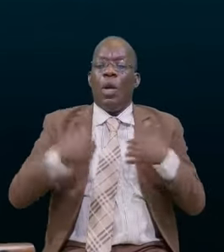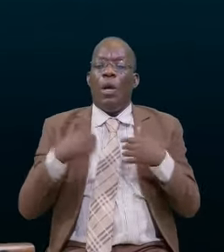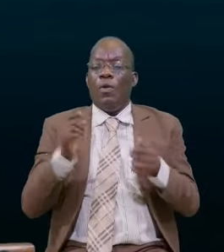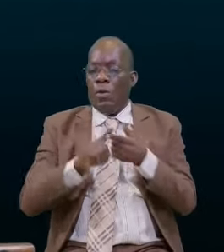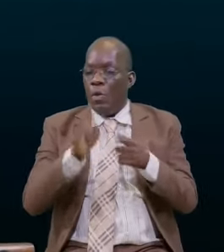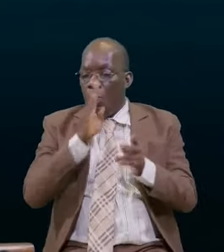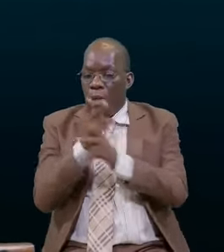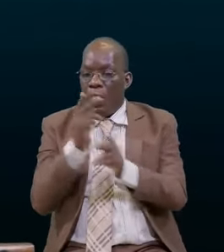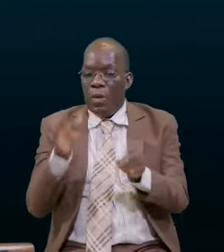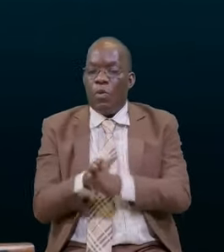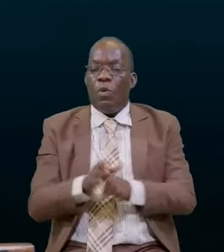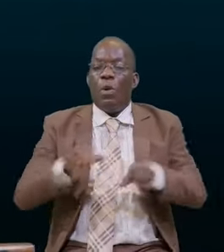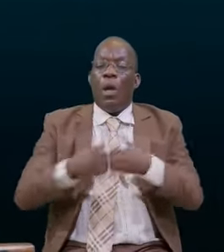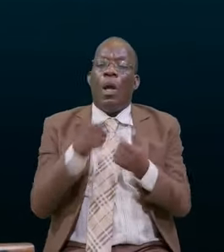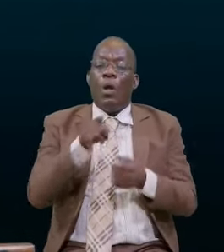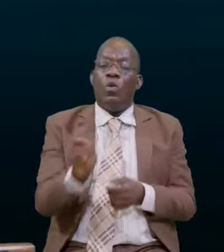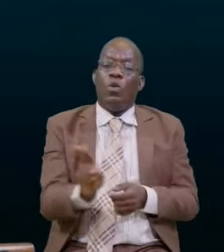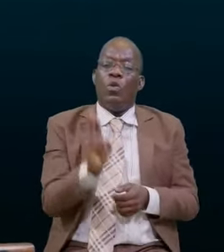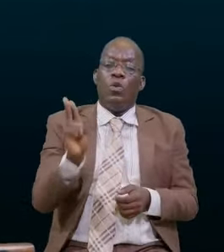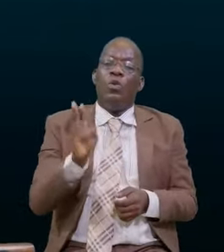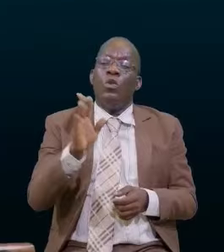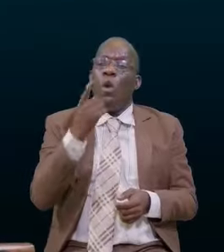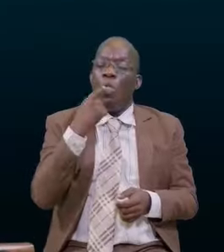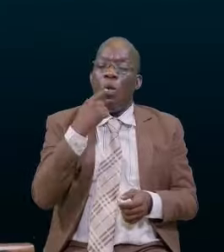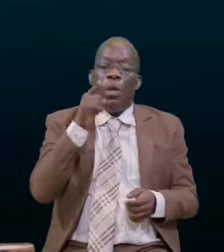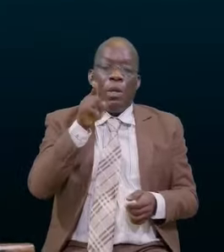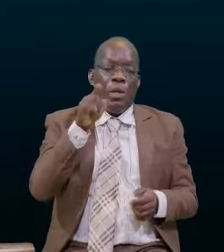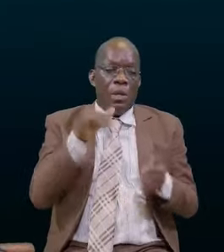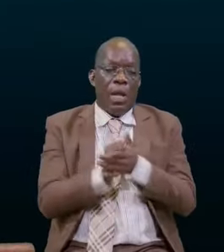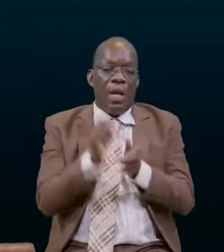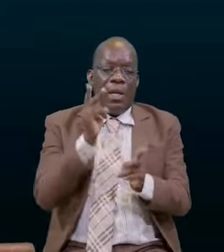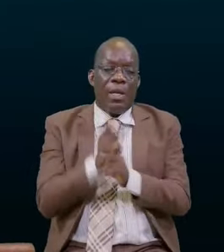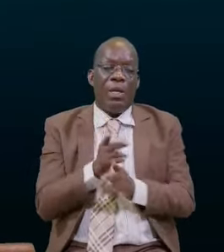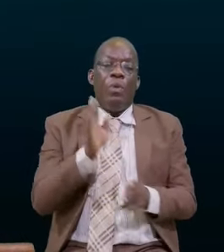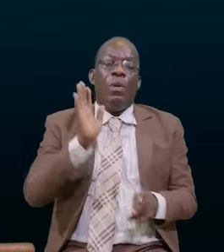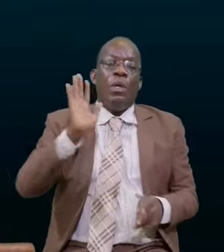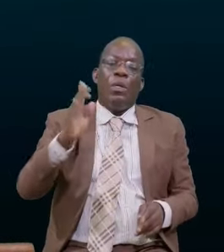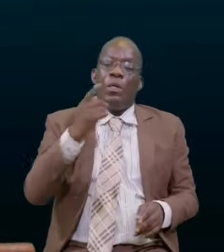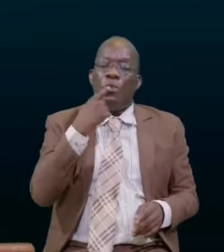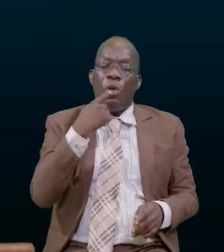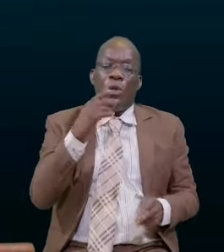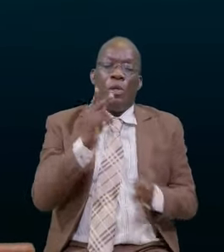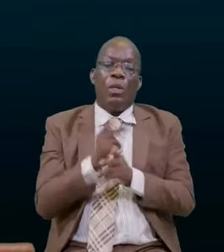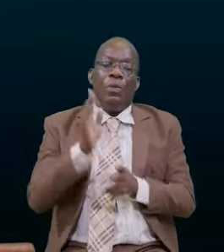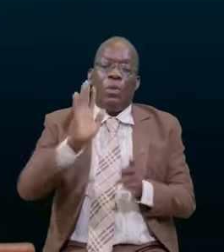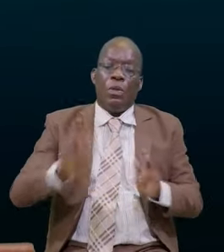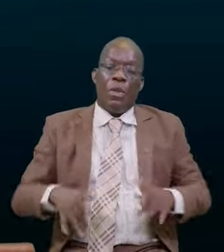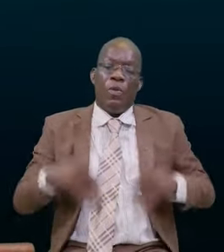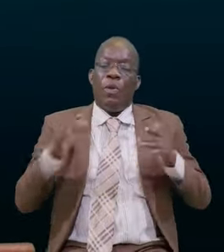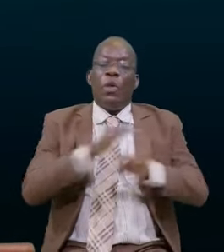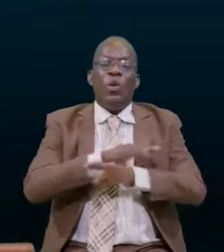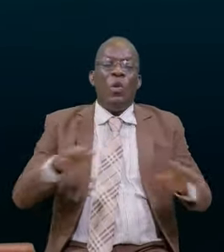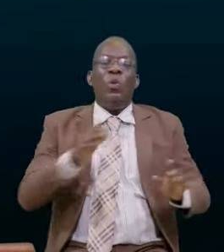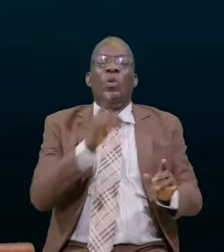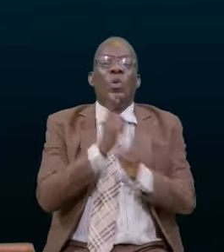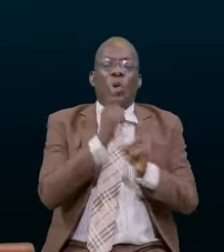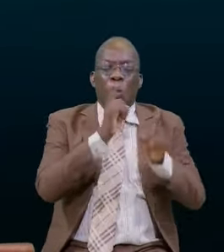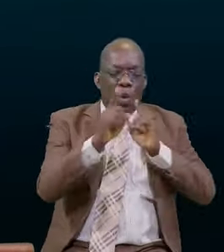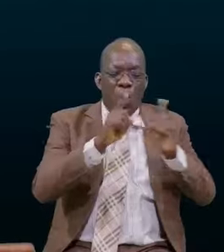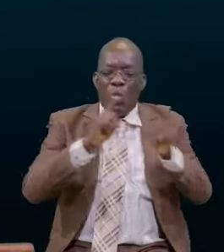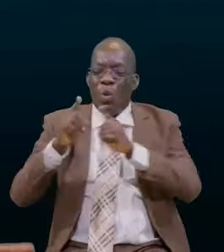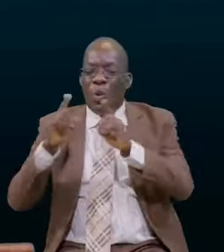tongue he that keepeth his mouth keepeth his life don't just be a person just be talk talking talking talking like a